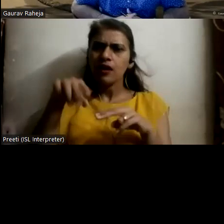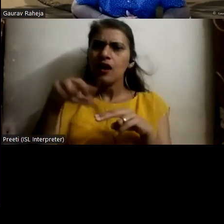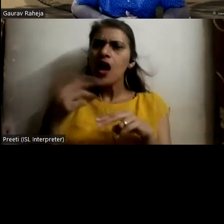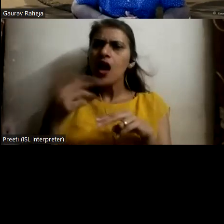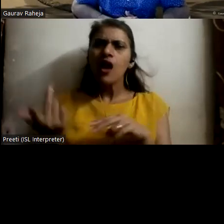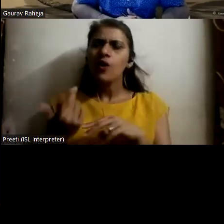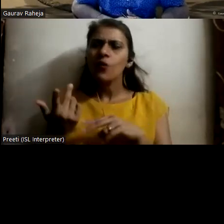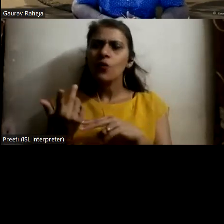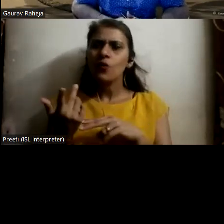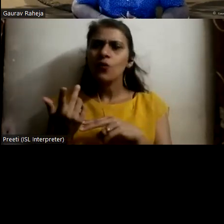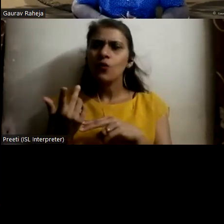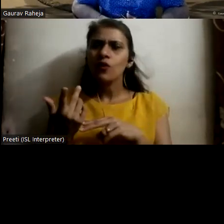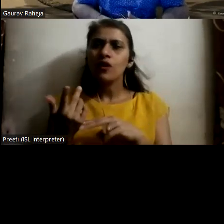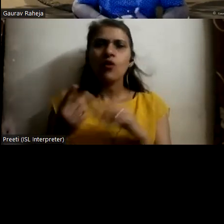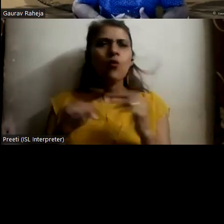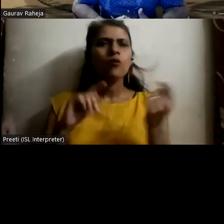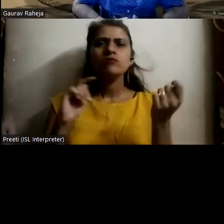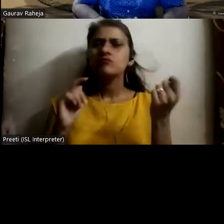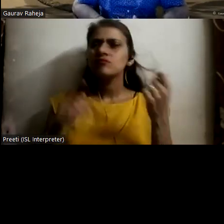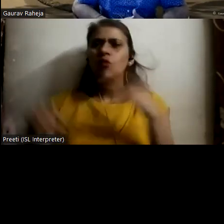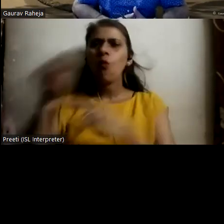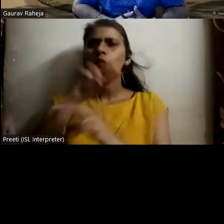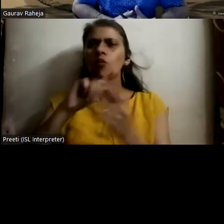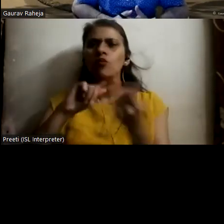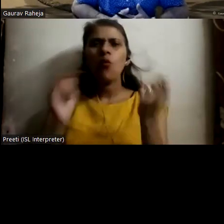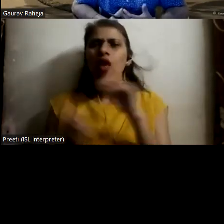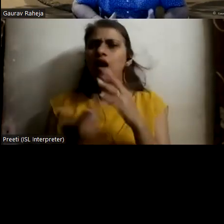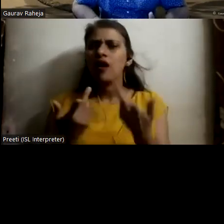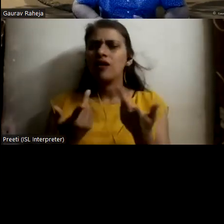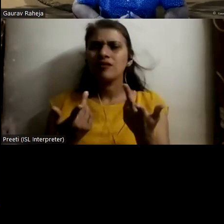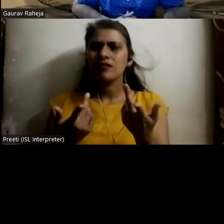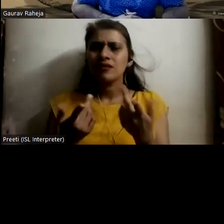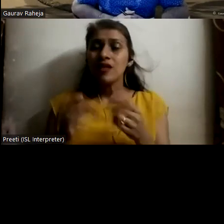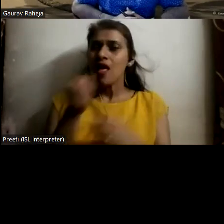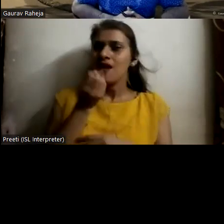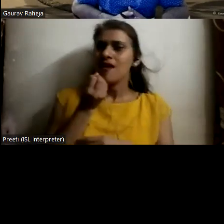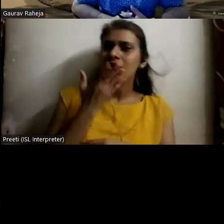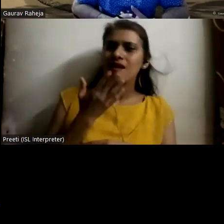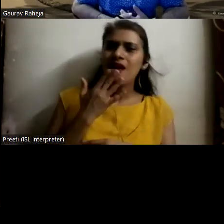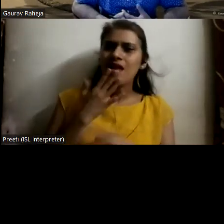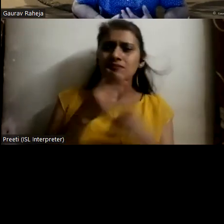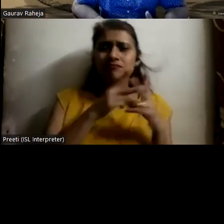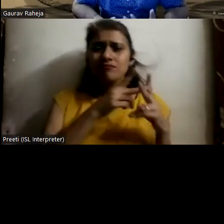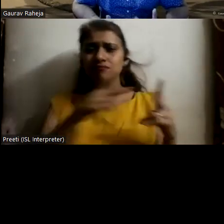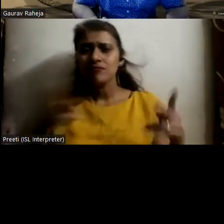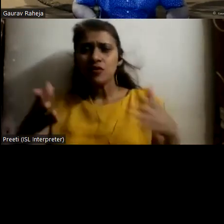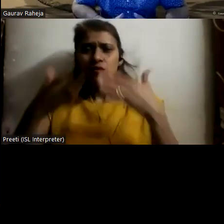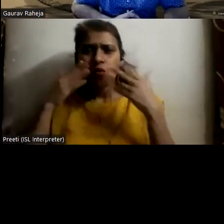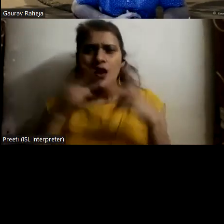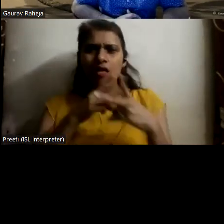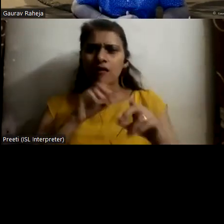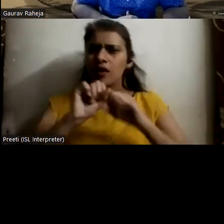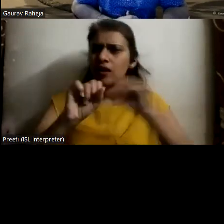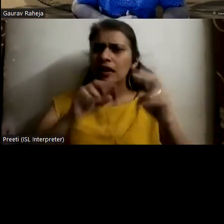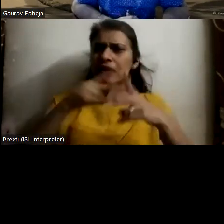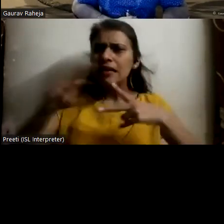nature, we all see different colors of plants, different colors of flowers, and we see all of these are different things,